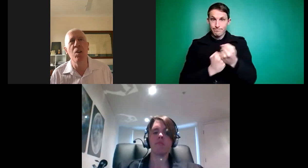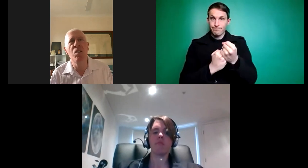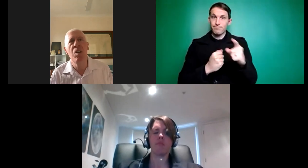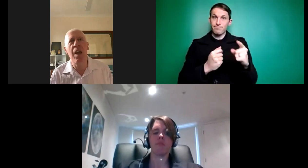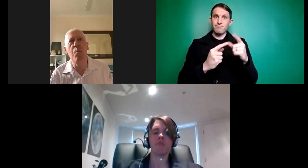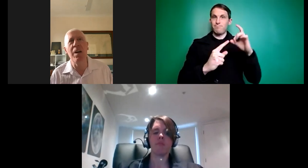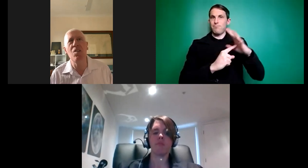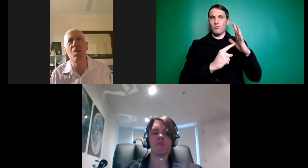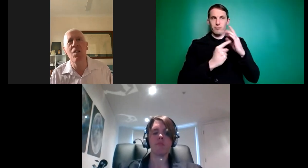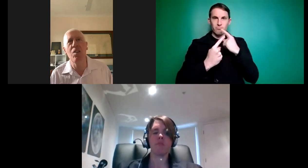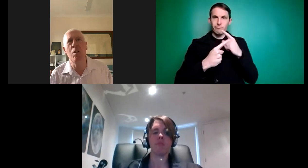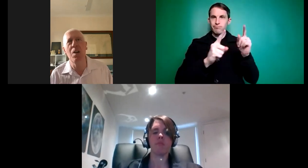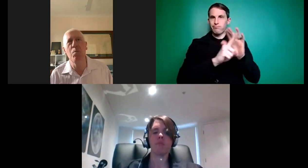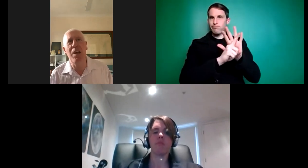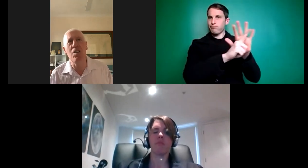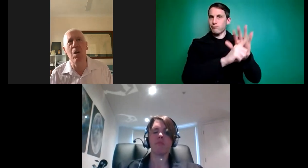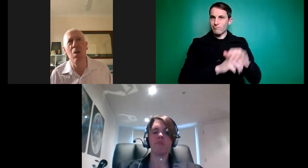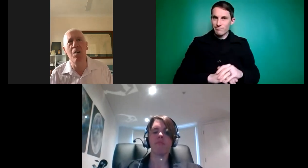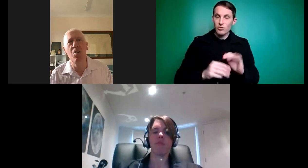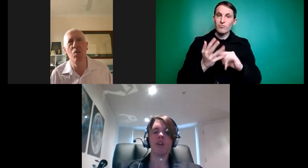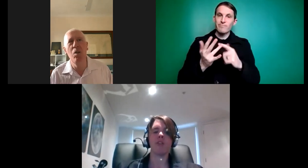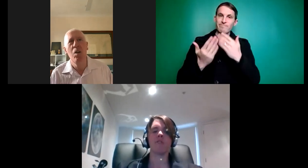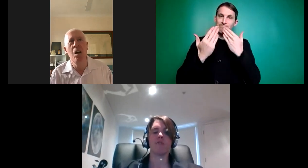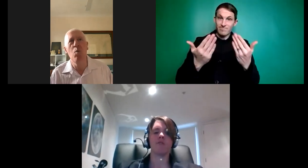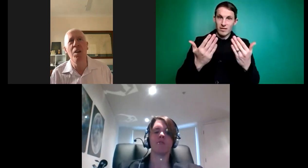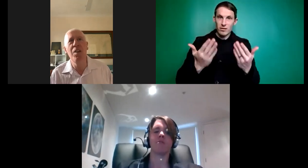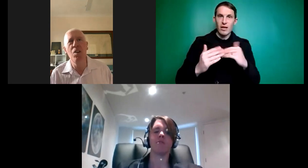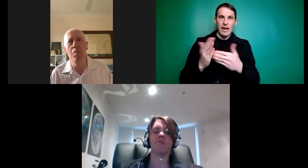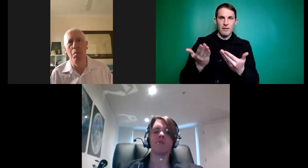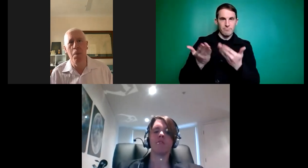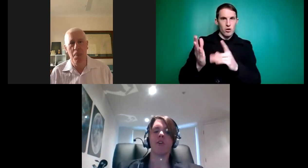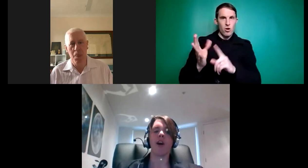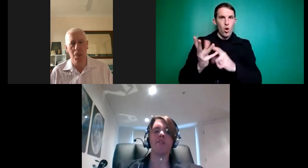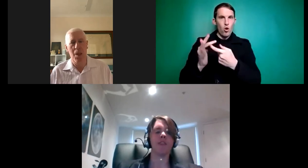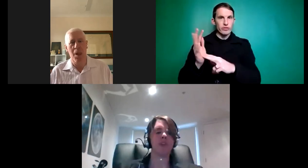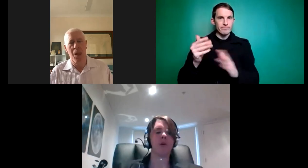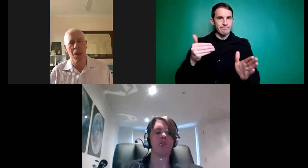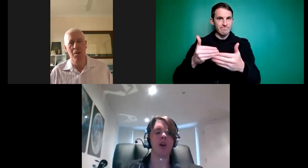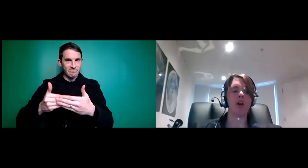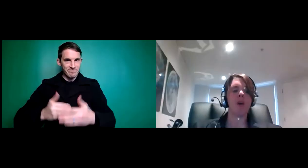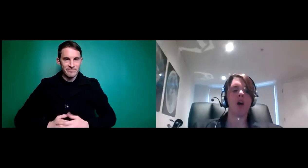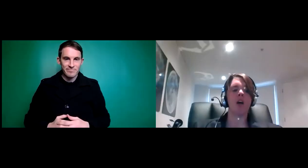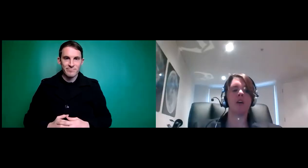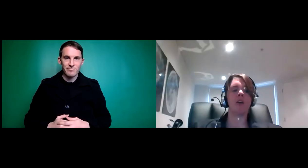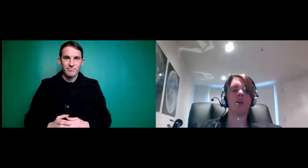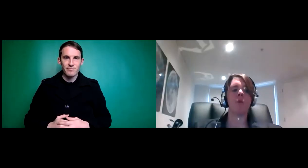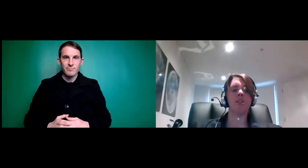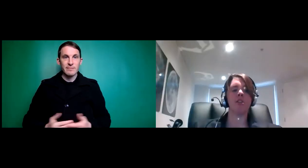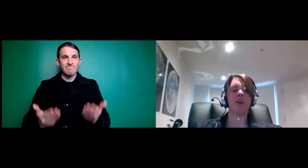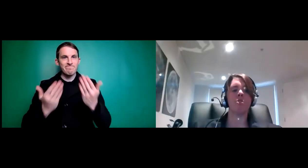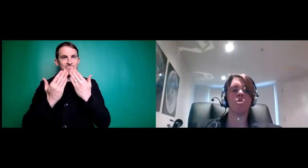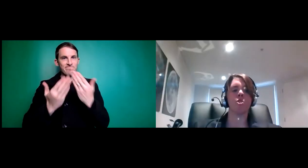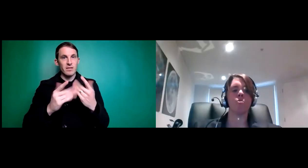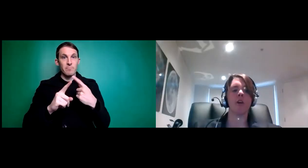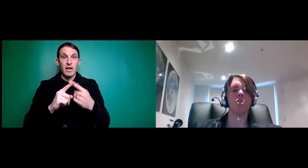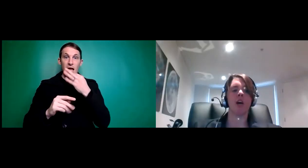important campaign so thanks very much back to you lauren to uh wind things up great thanks so much graham and lynette i might just